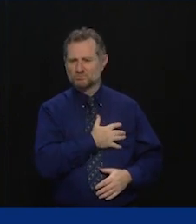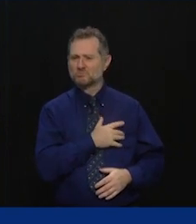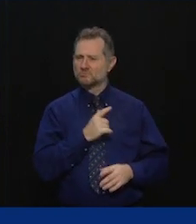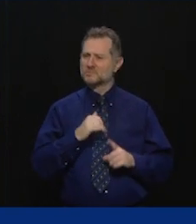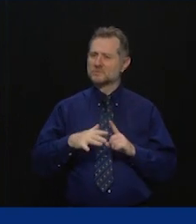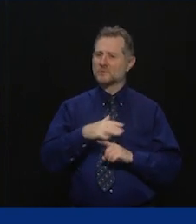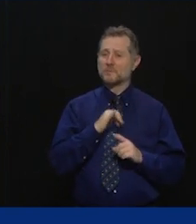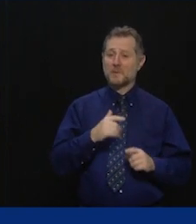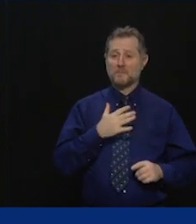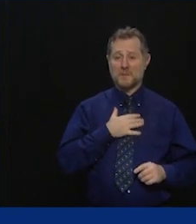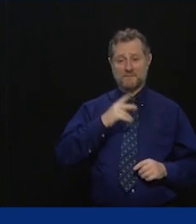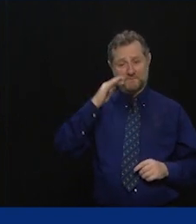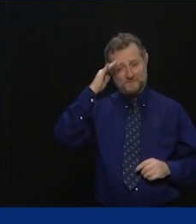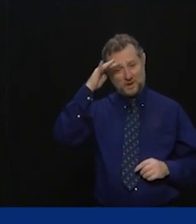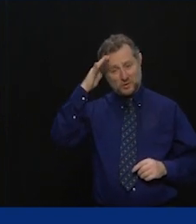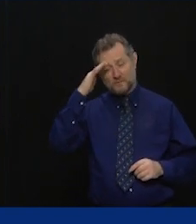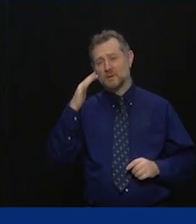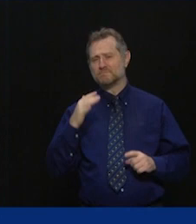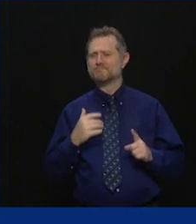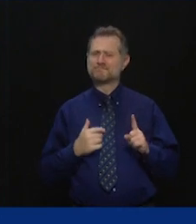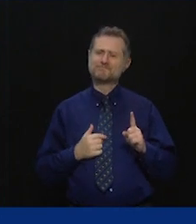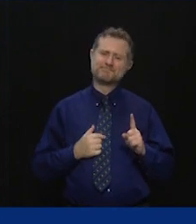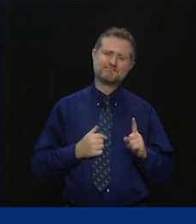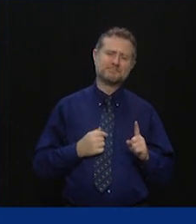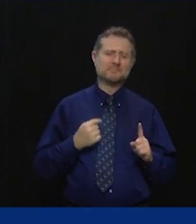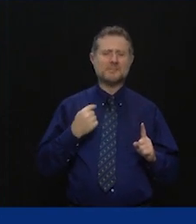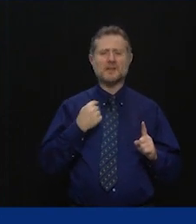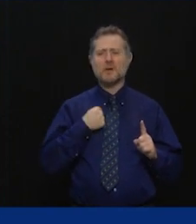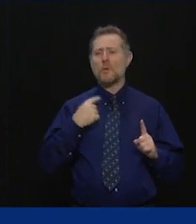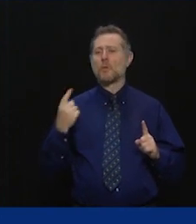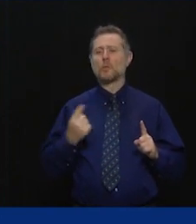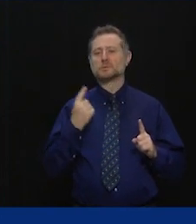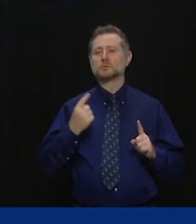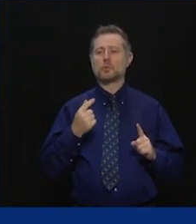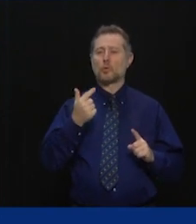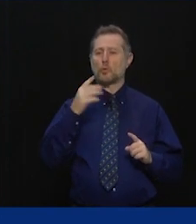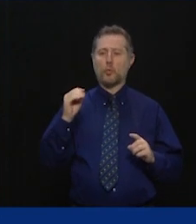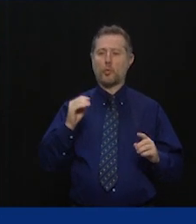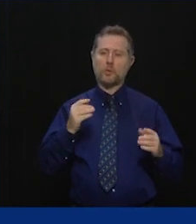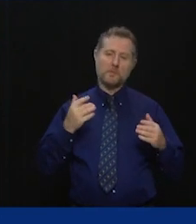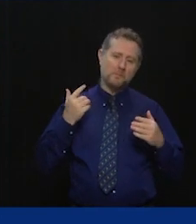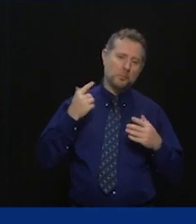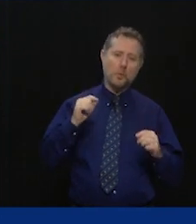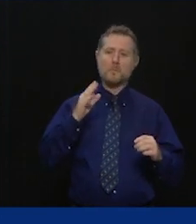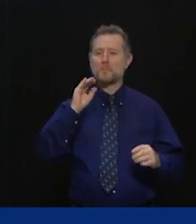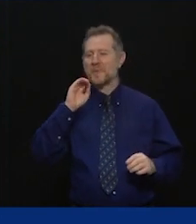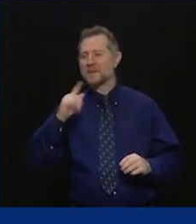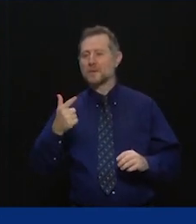just with the climate. It's all about go big or go home. Thank you very much, everyone. Thank you.